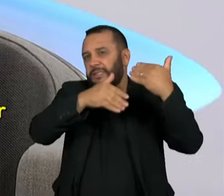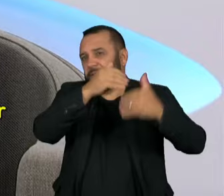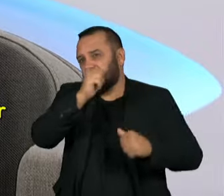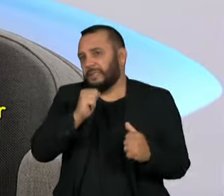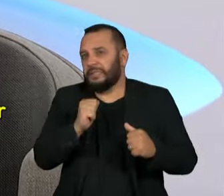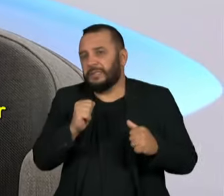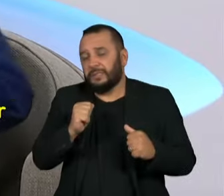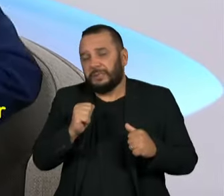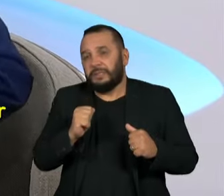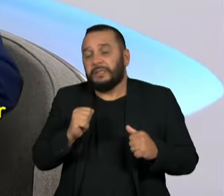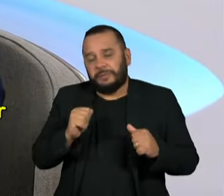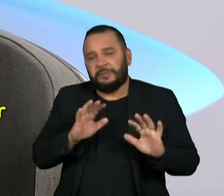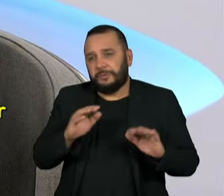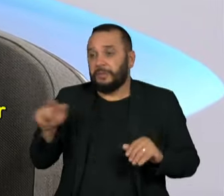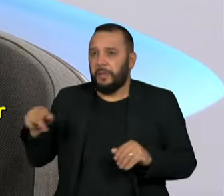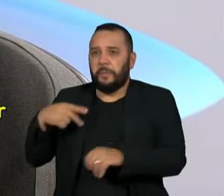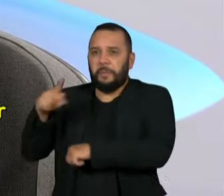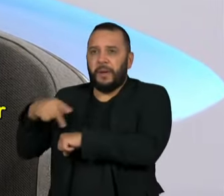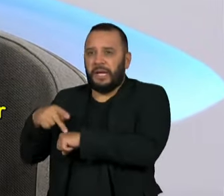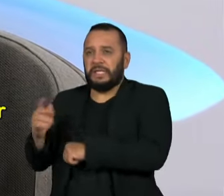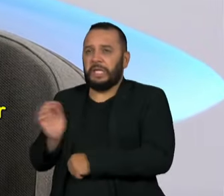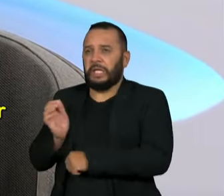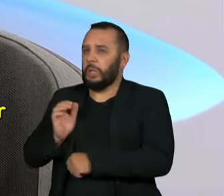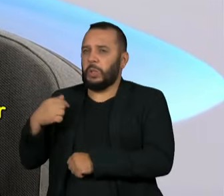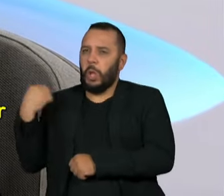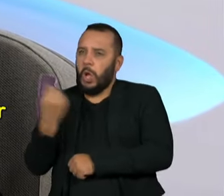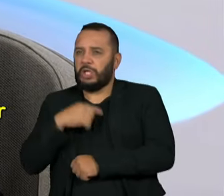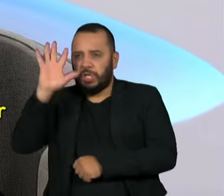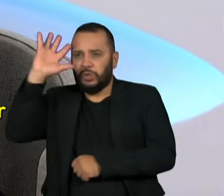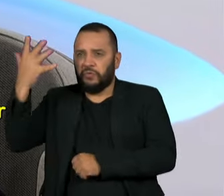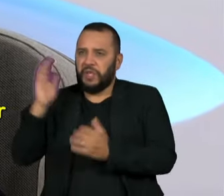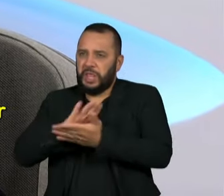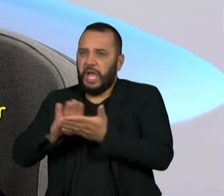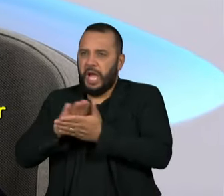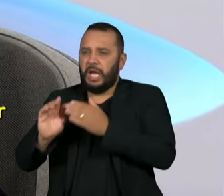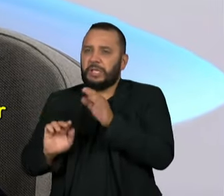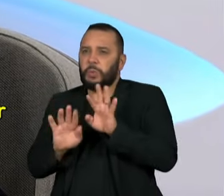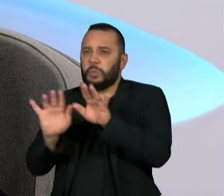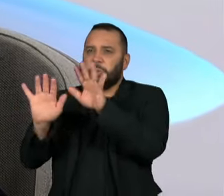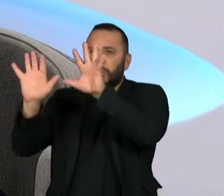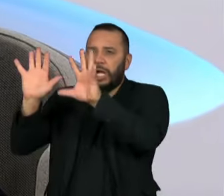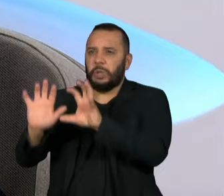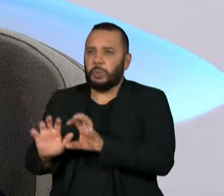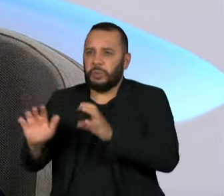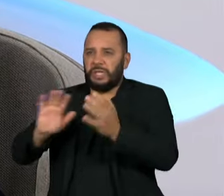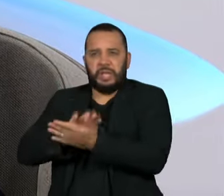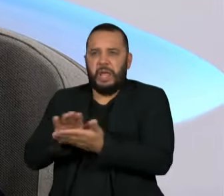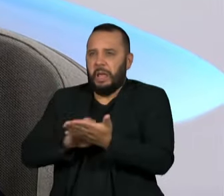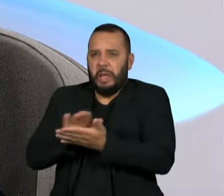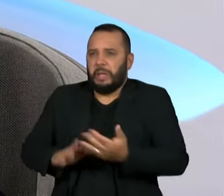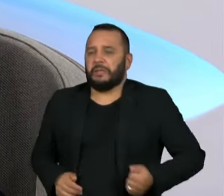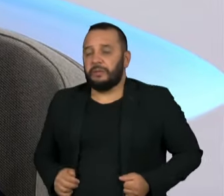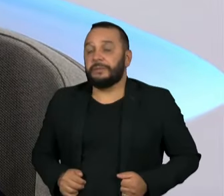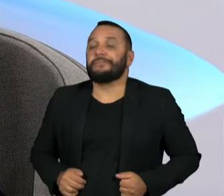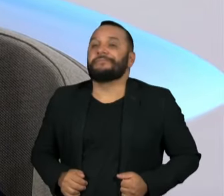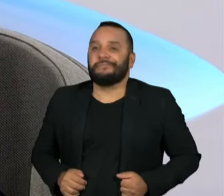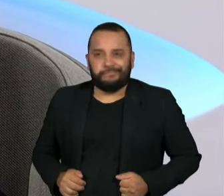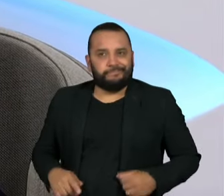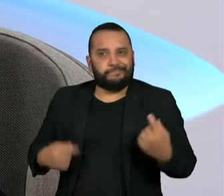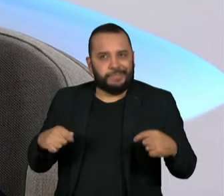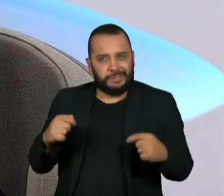nothing ourselves to try to cut back carbon emissions. I think we need to share in